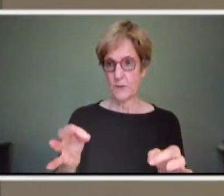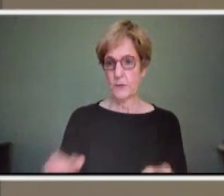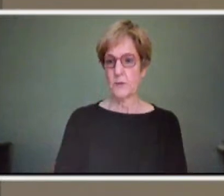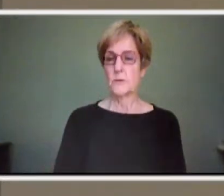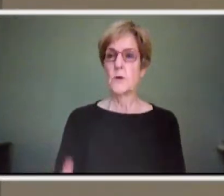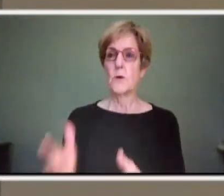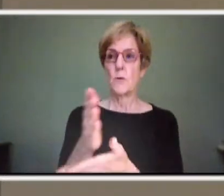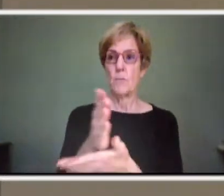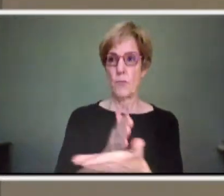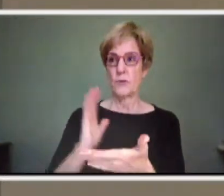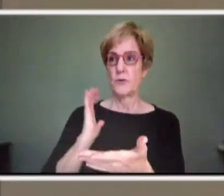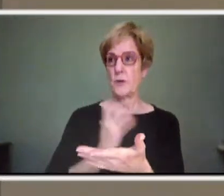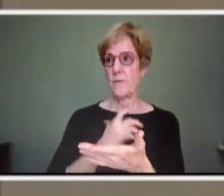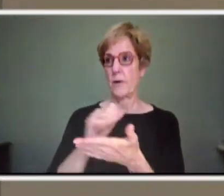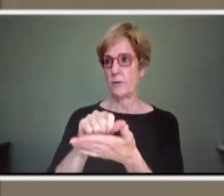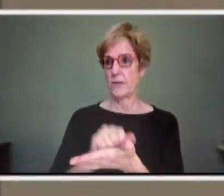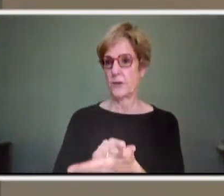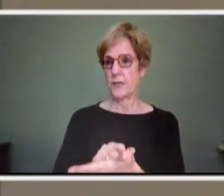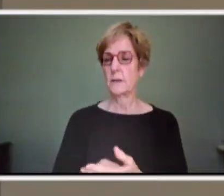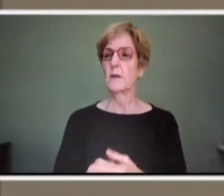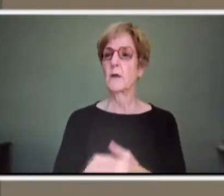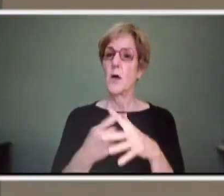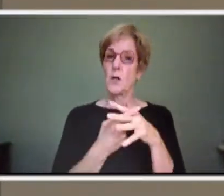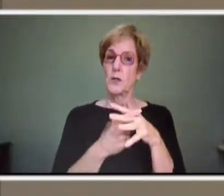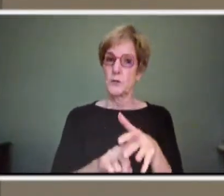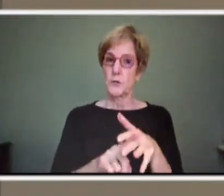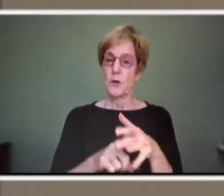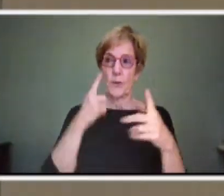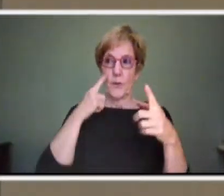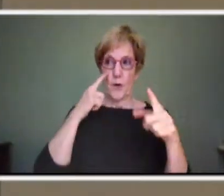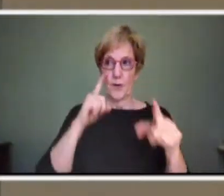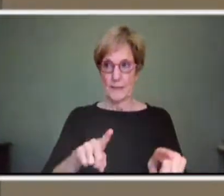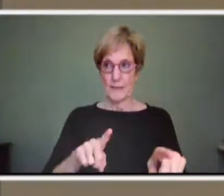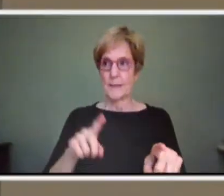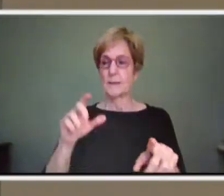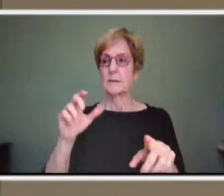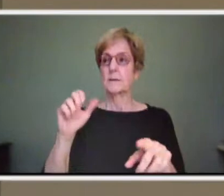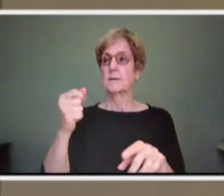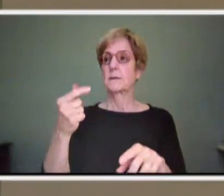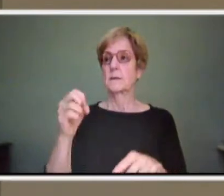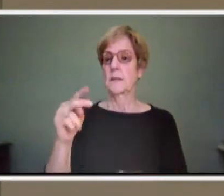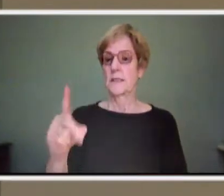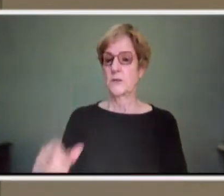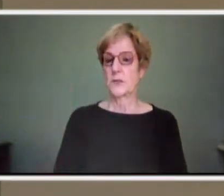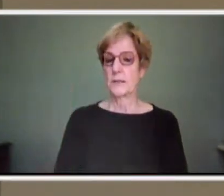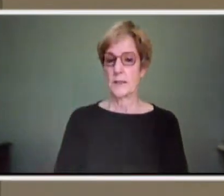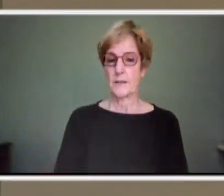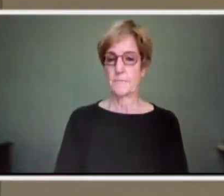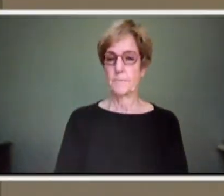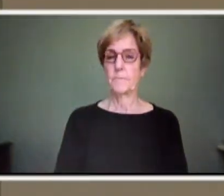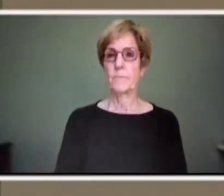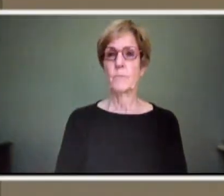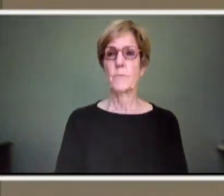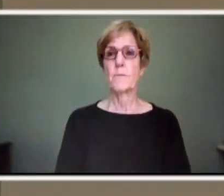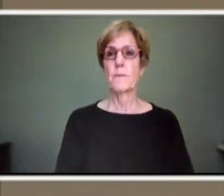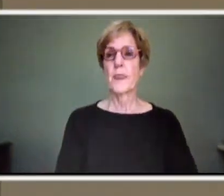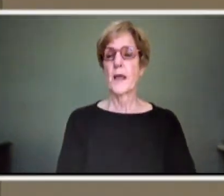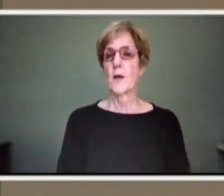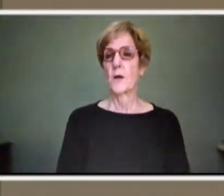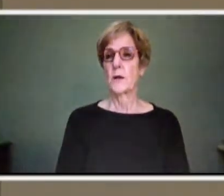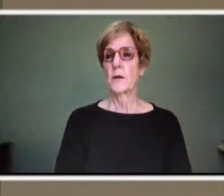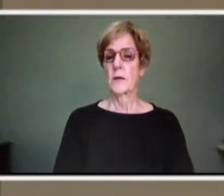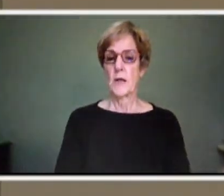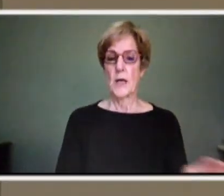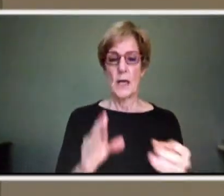agenda. We will start with our consent agenda items. Rezoning petition items number 4